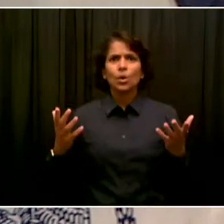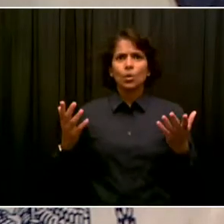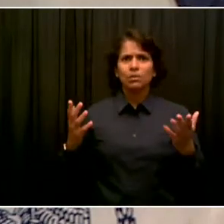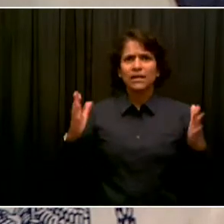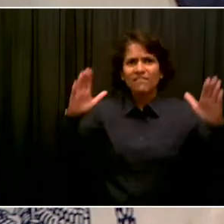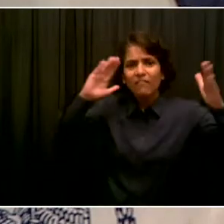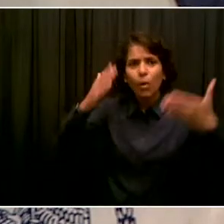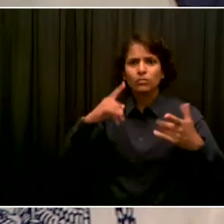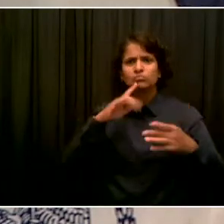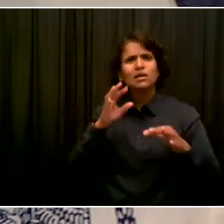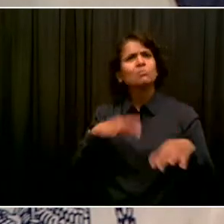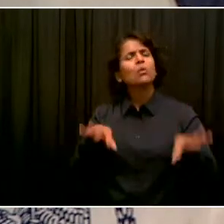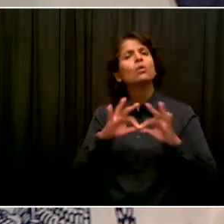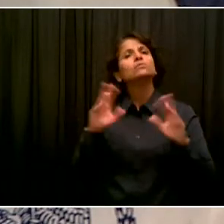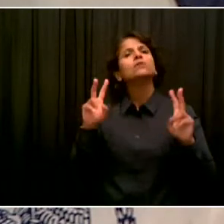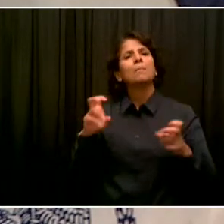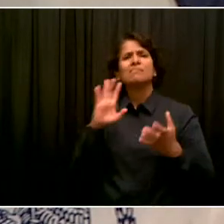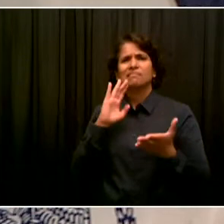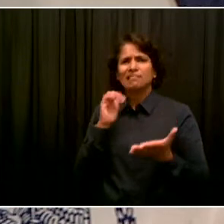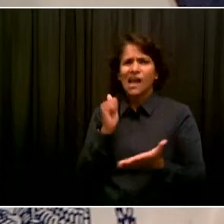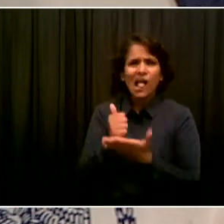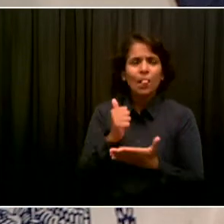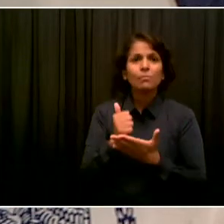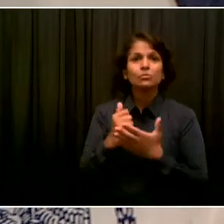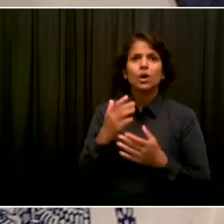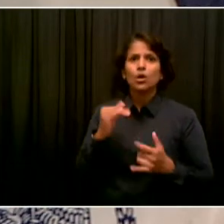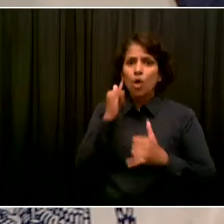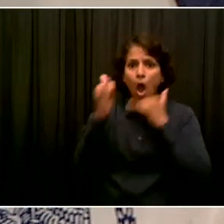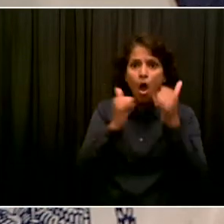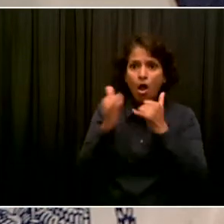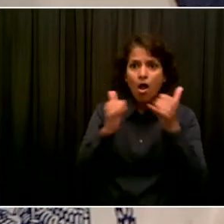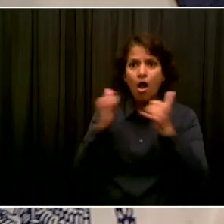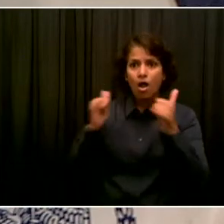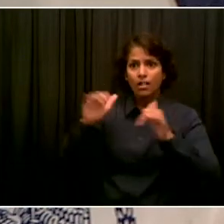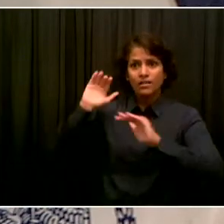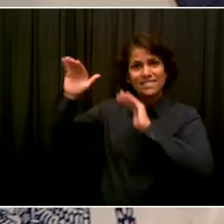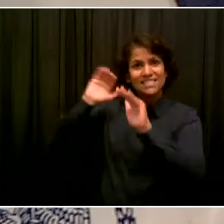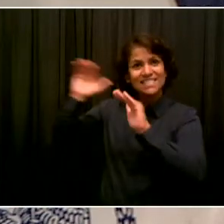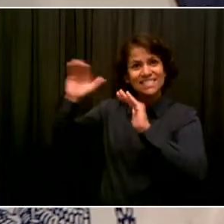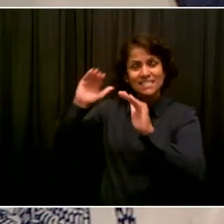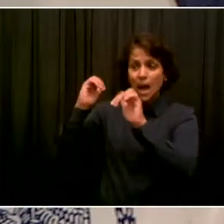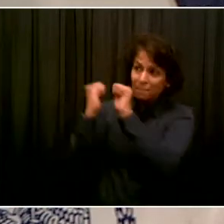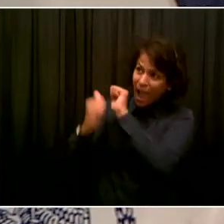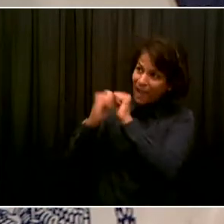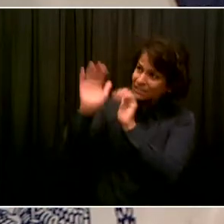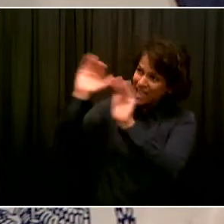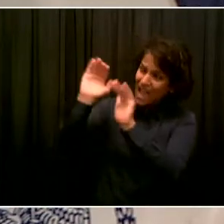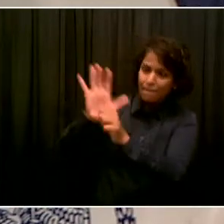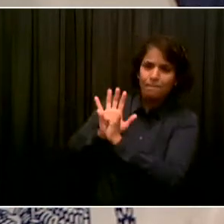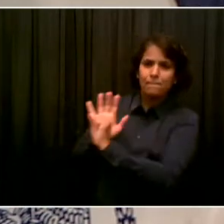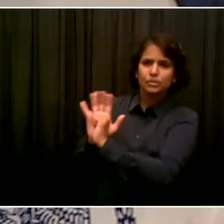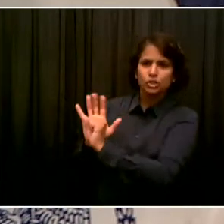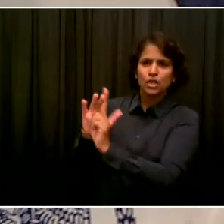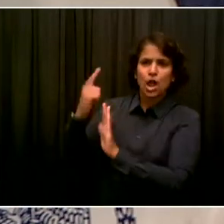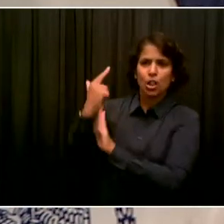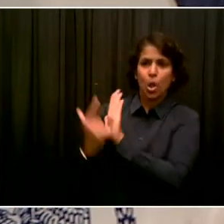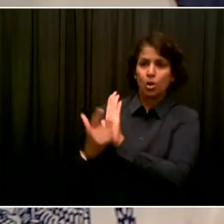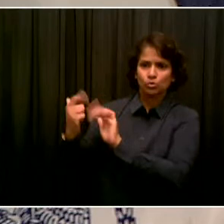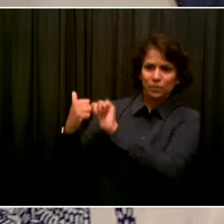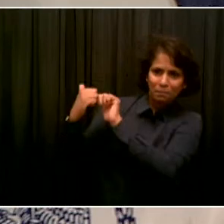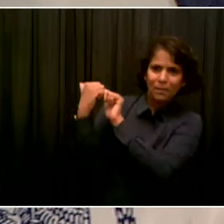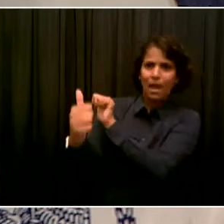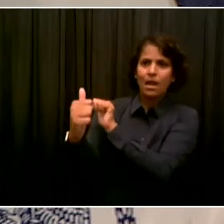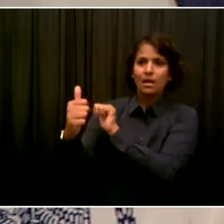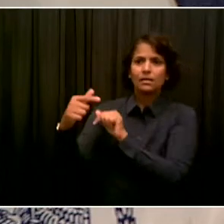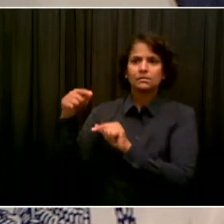this legislation passed. It would make a world of difference. But to the legacy quickly, Steve, I think what